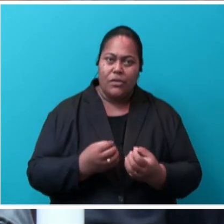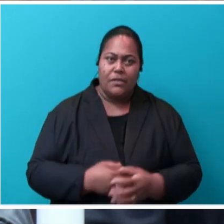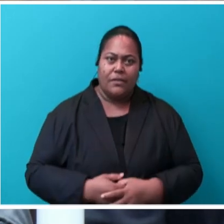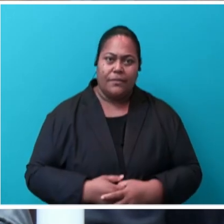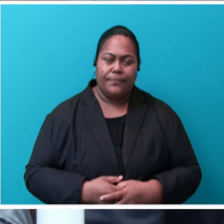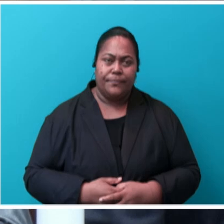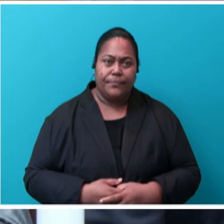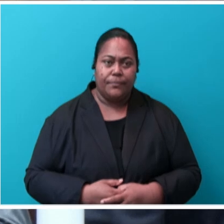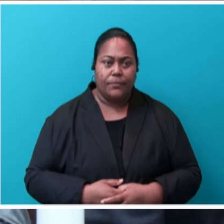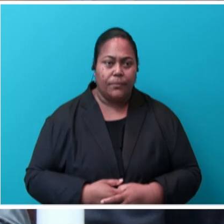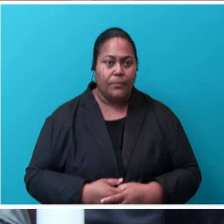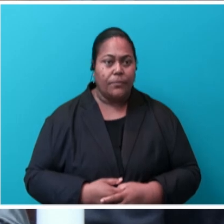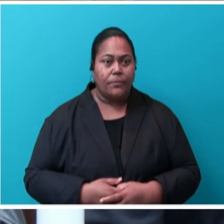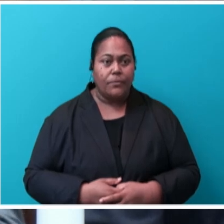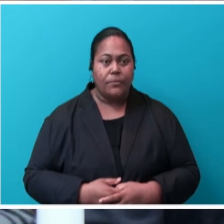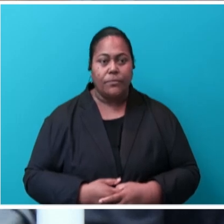needs.